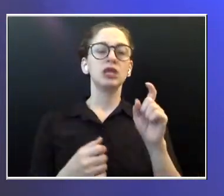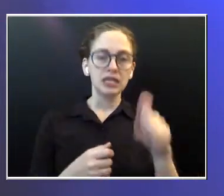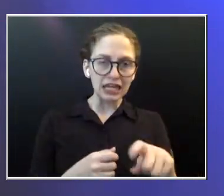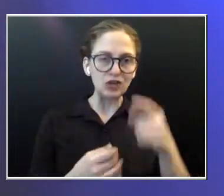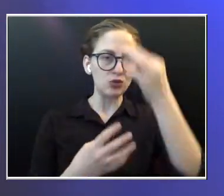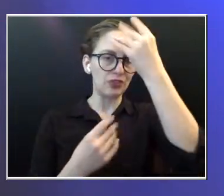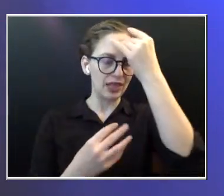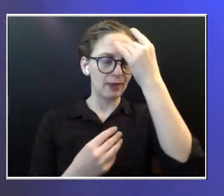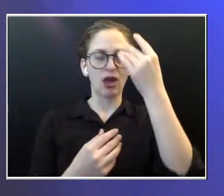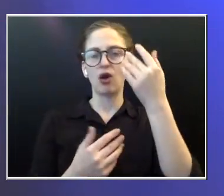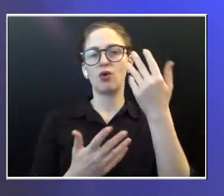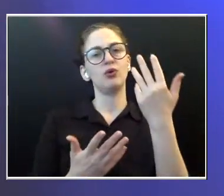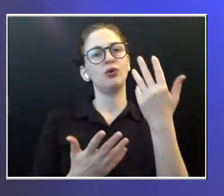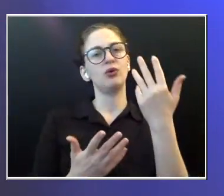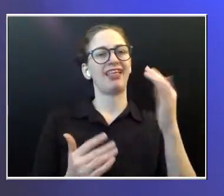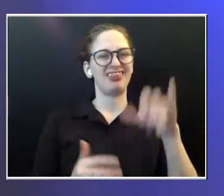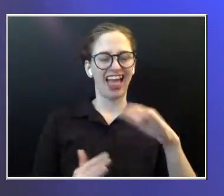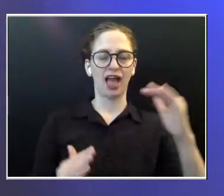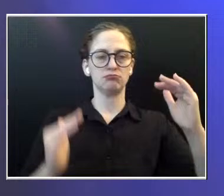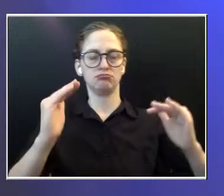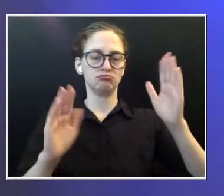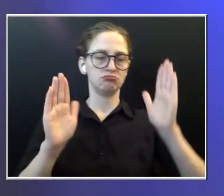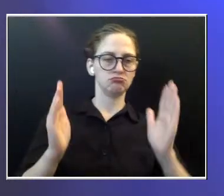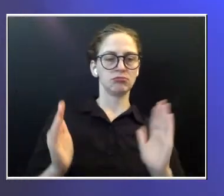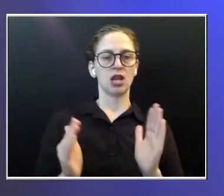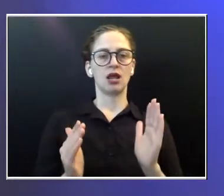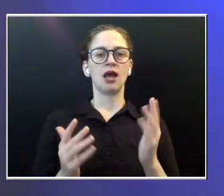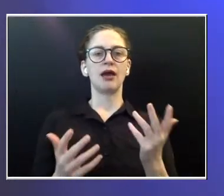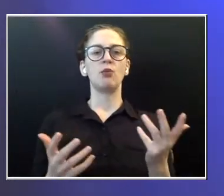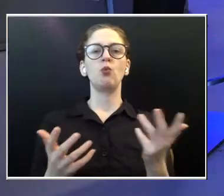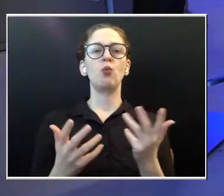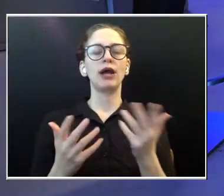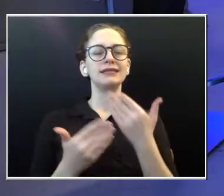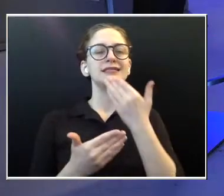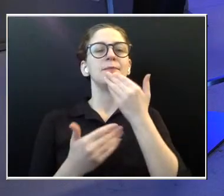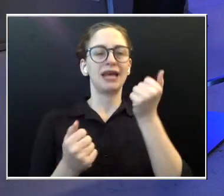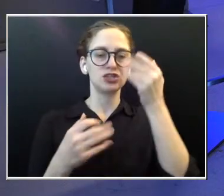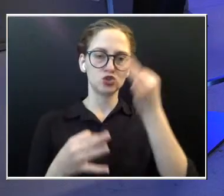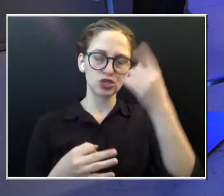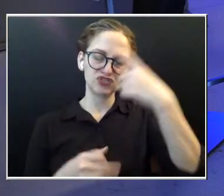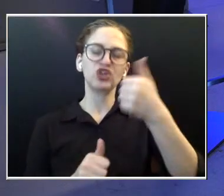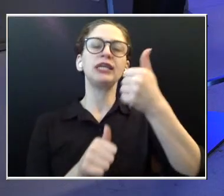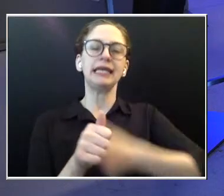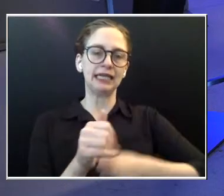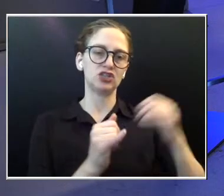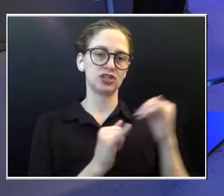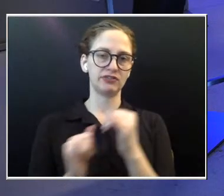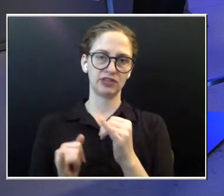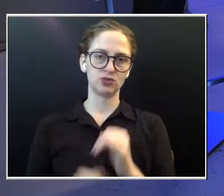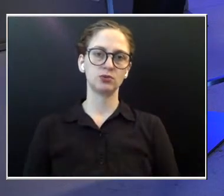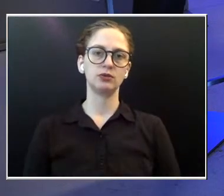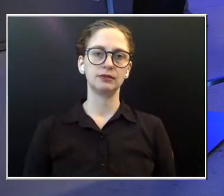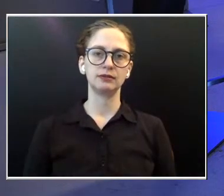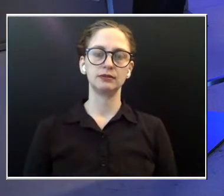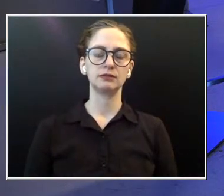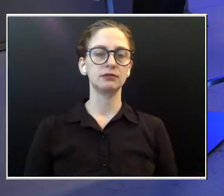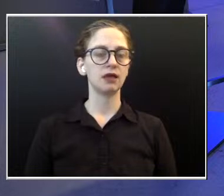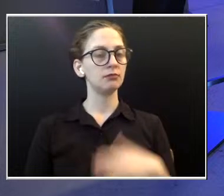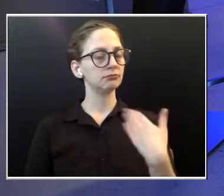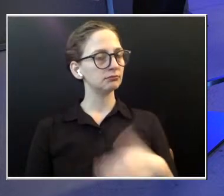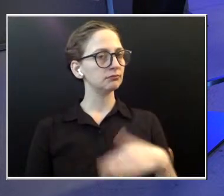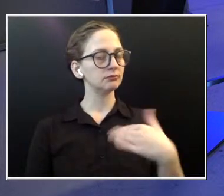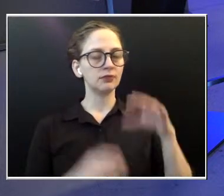those risks of the surgery and the reconstructive process as well. All right, this is really remarkable. Lisa, you fully